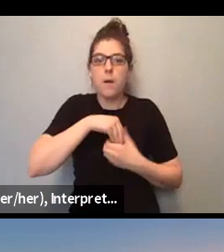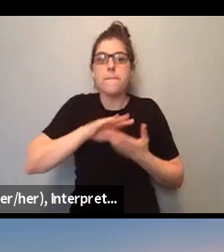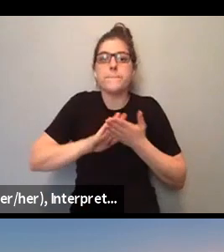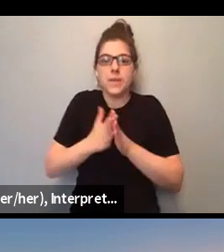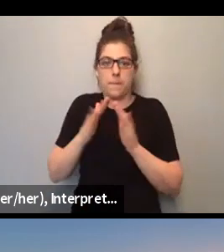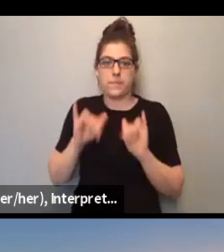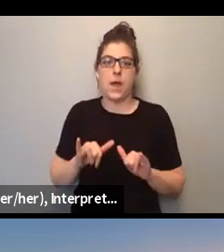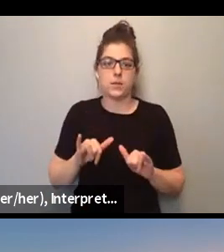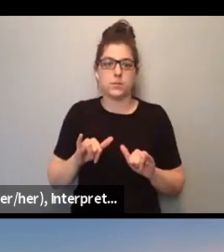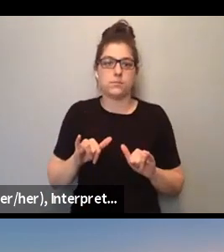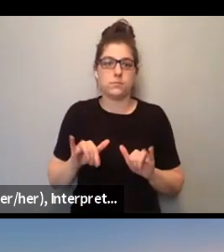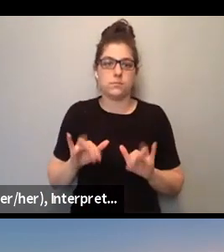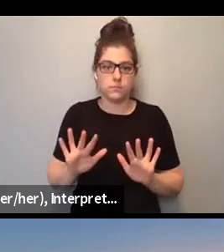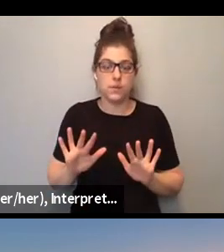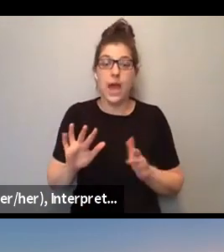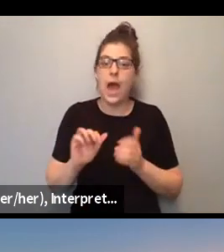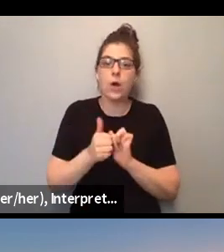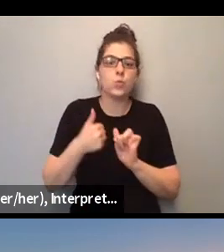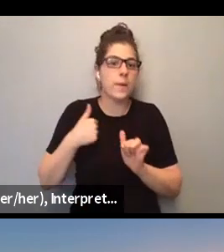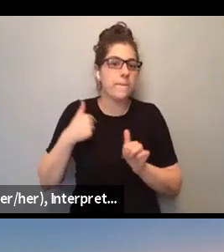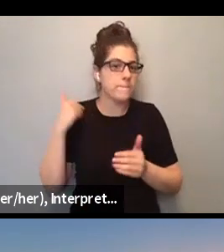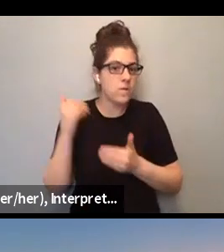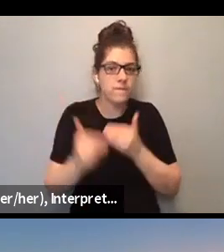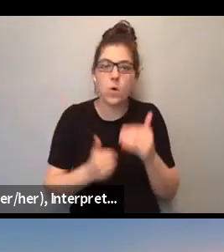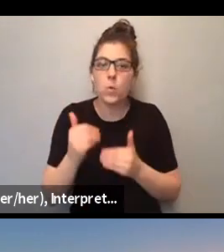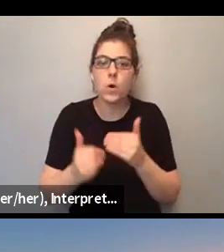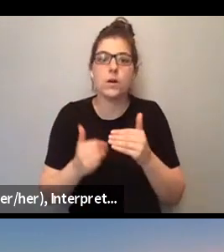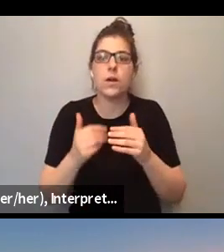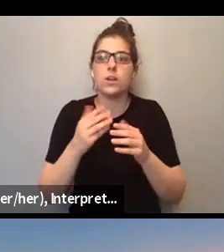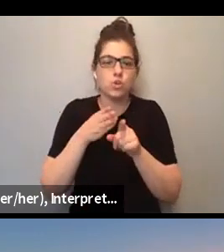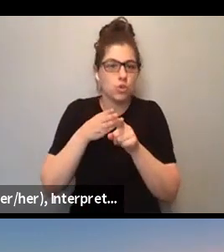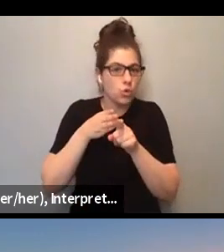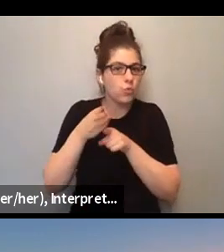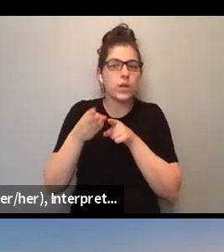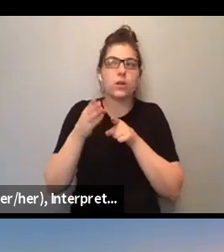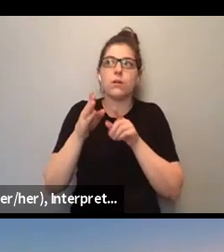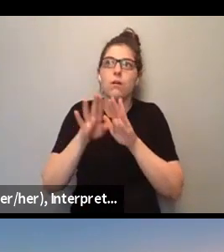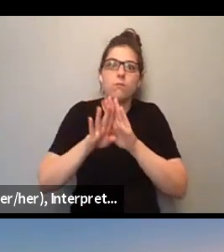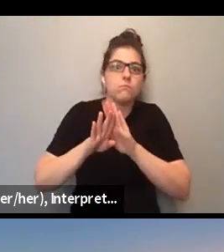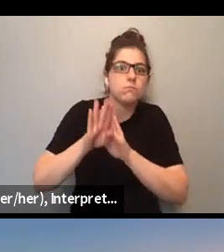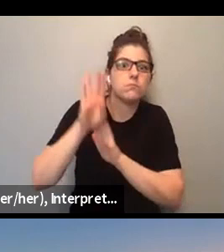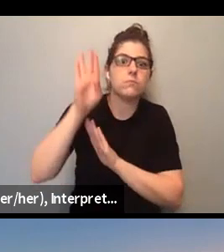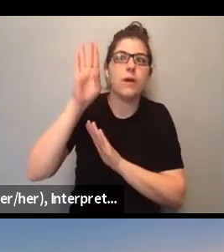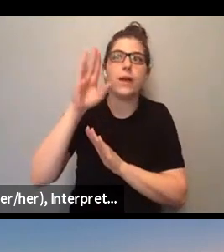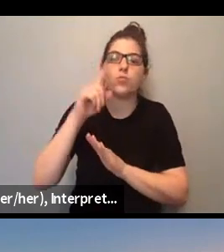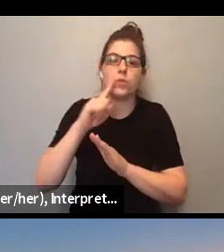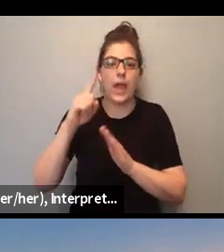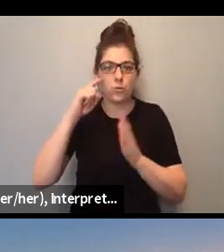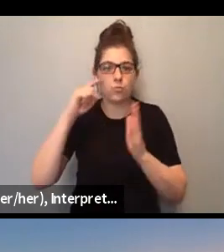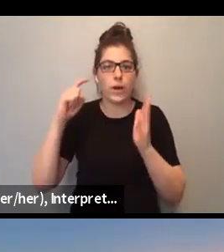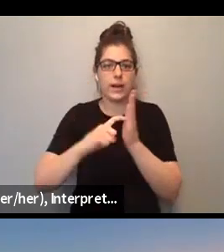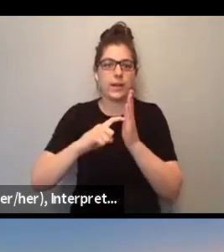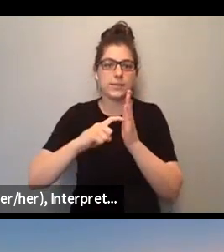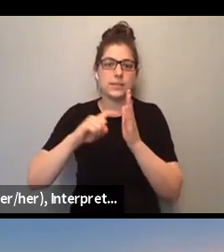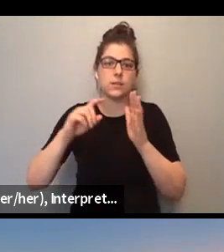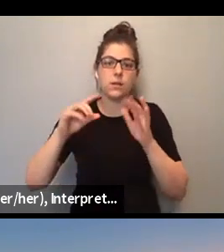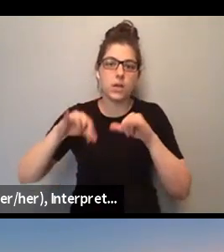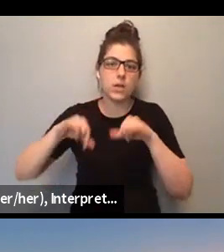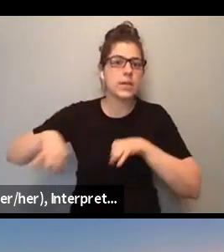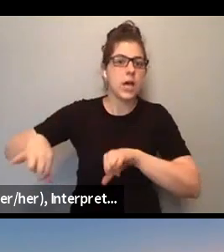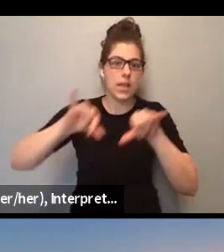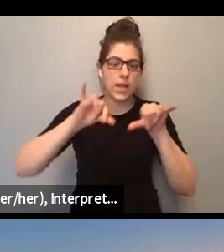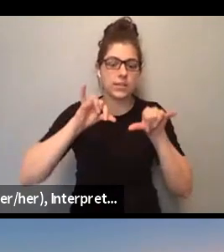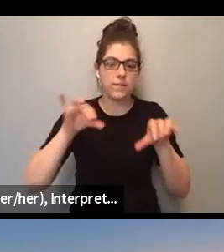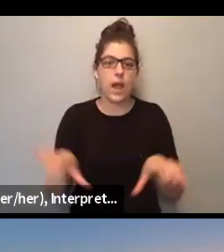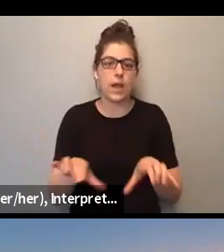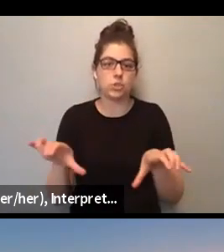we move forward in building a field that rises from and recognizes collective action? And we must acknowledge